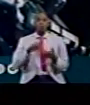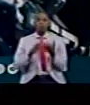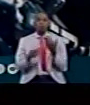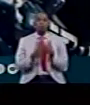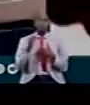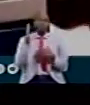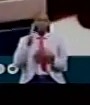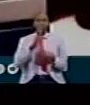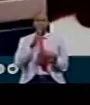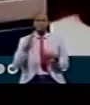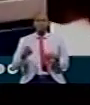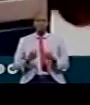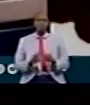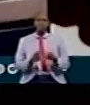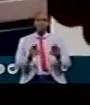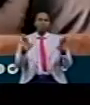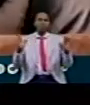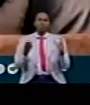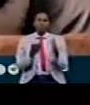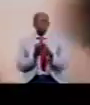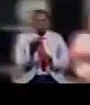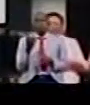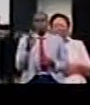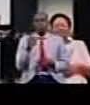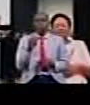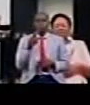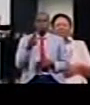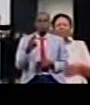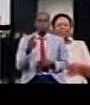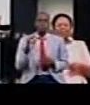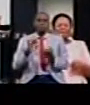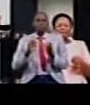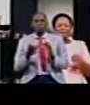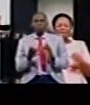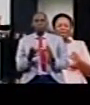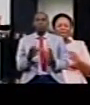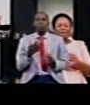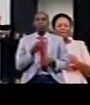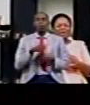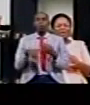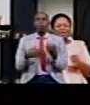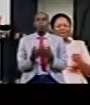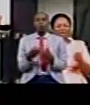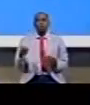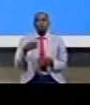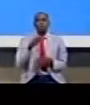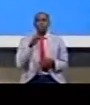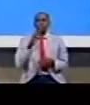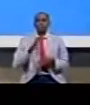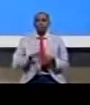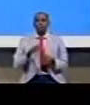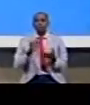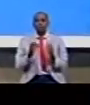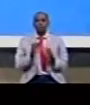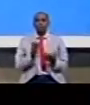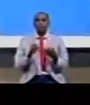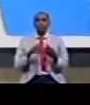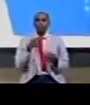their case, O Lord, and settle them, O Lord, and settle them, O Lord, in the name of